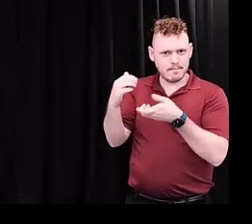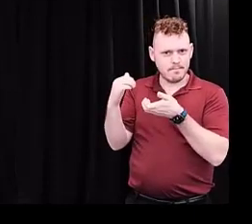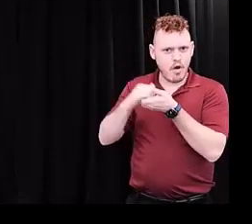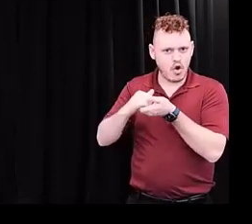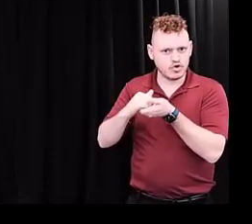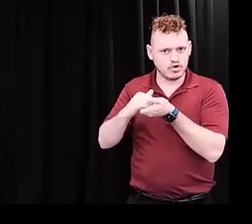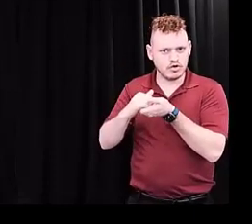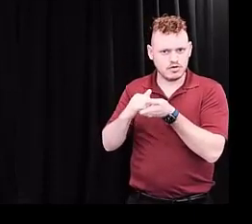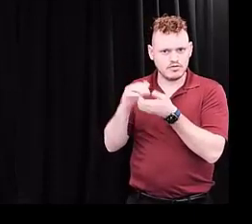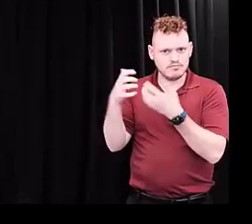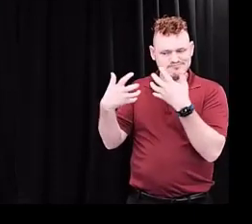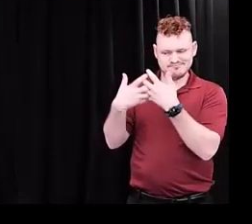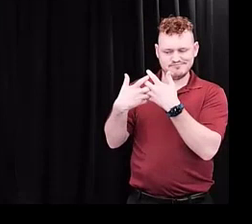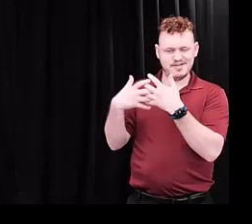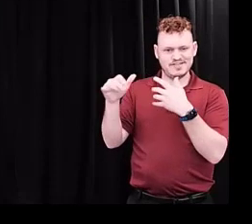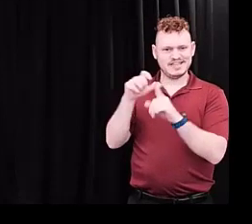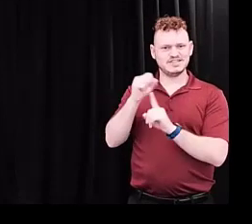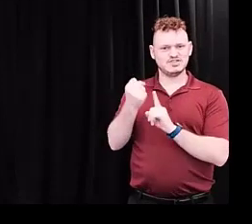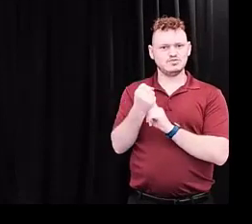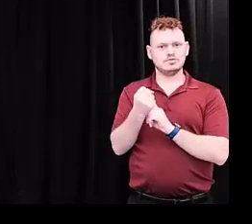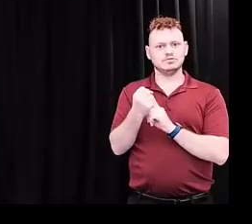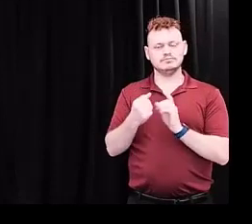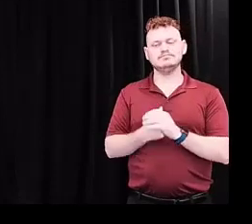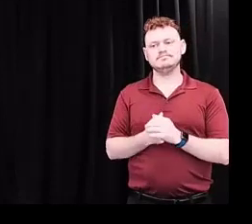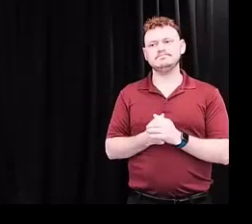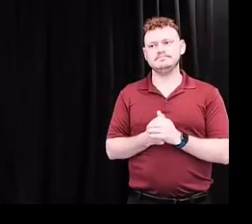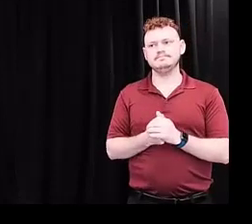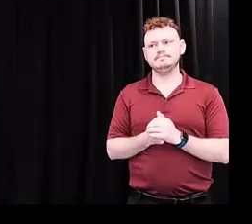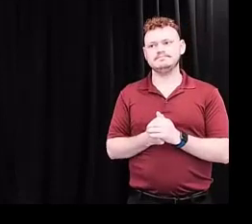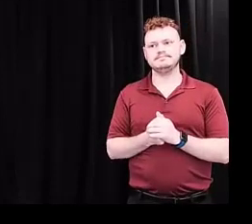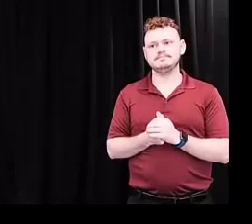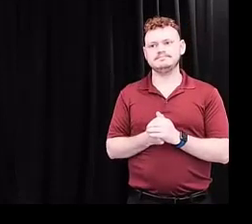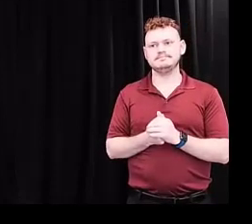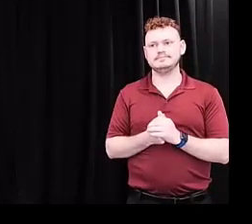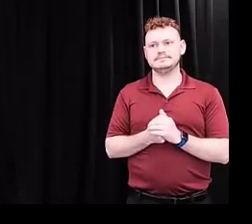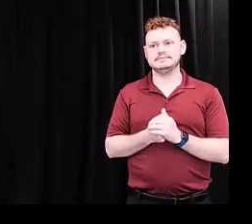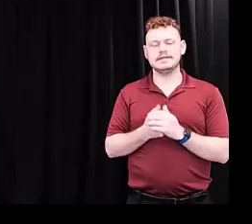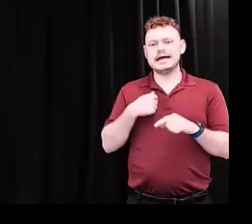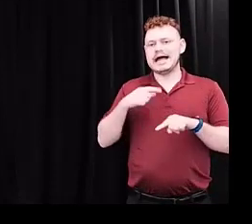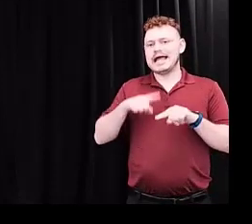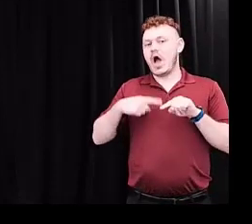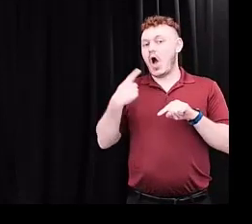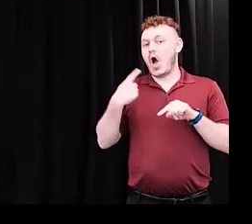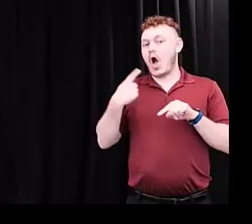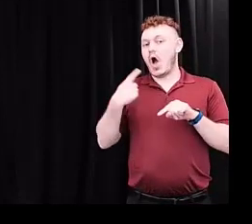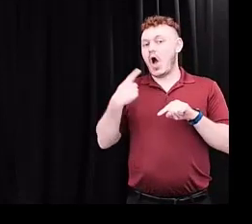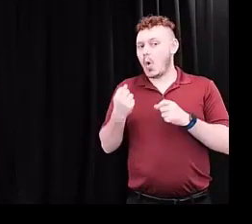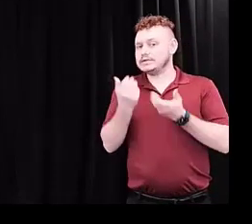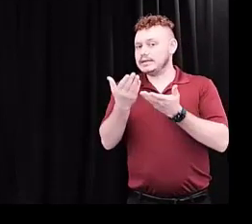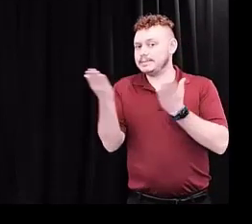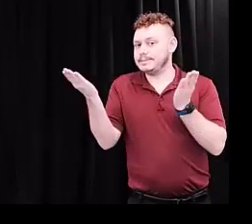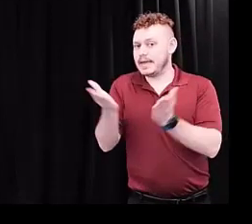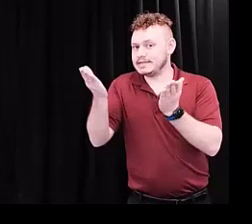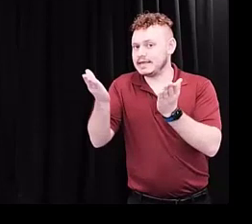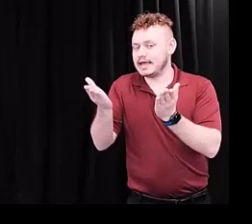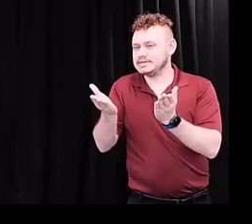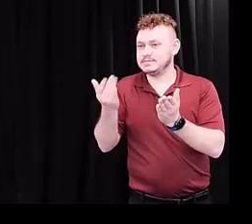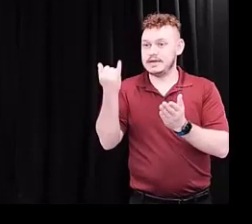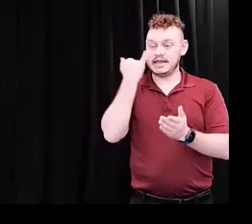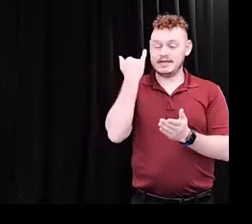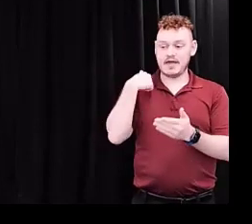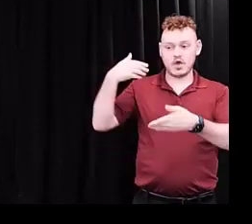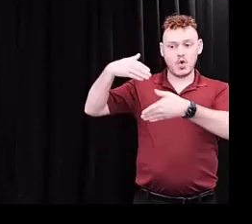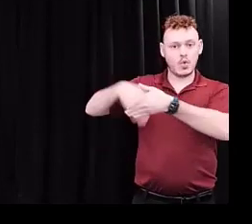situation. I can't always make the case, but if I go into a room with somebody from